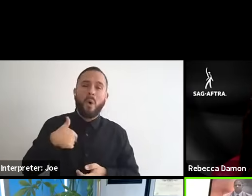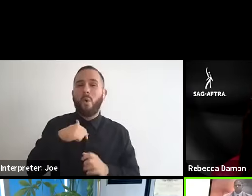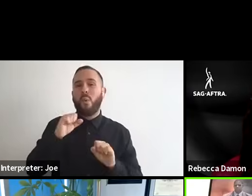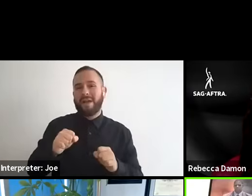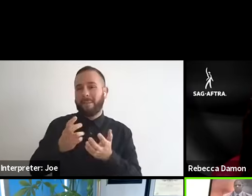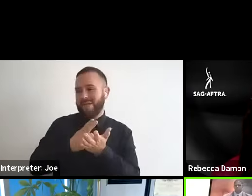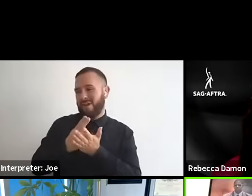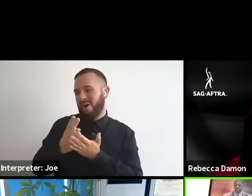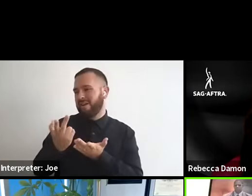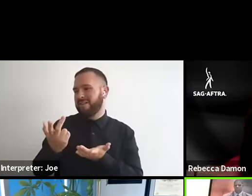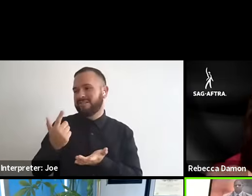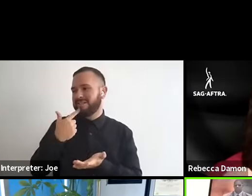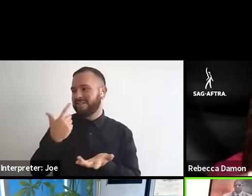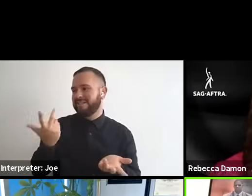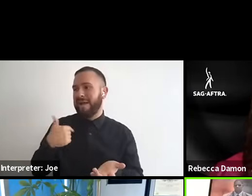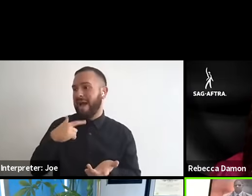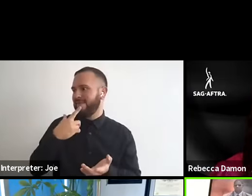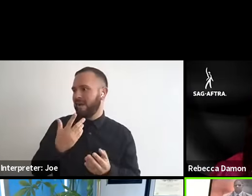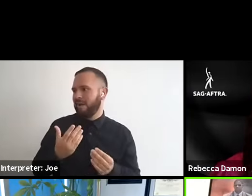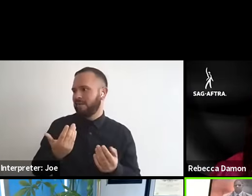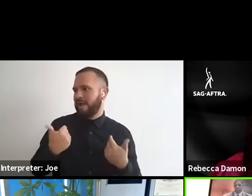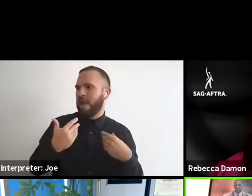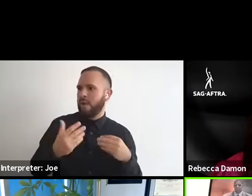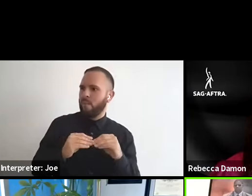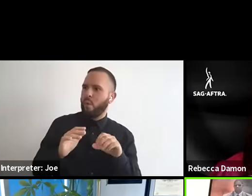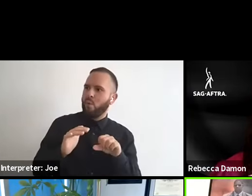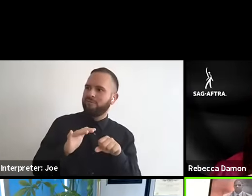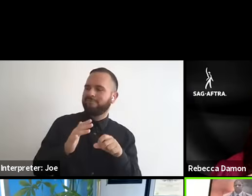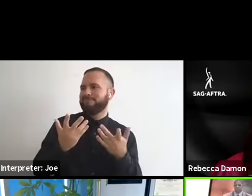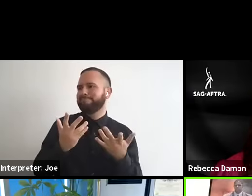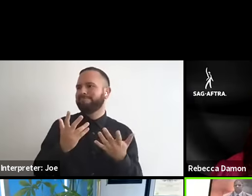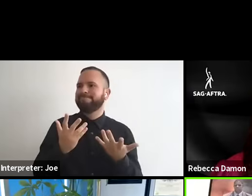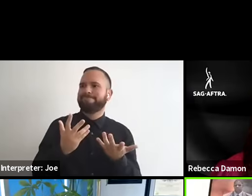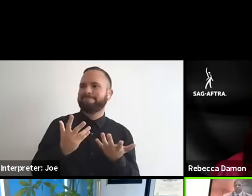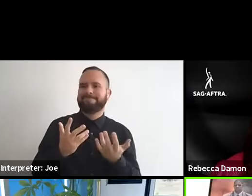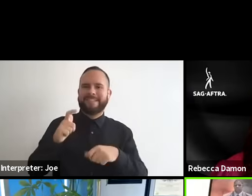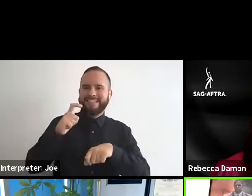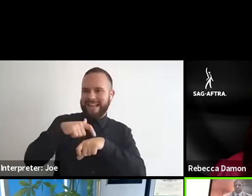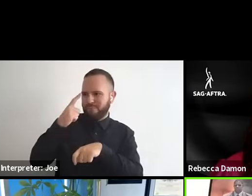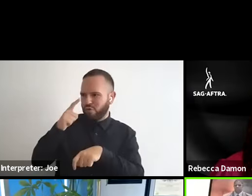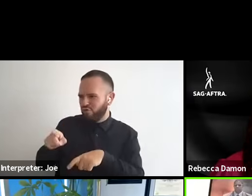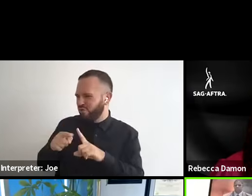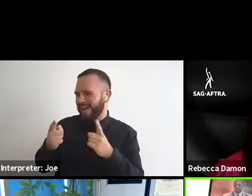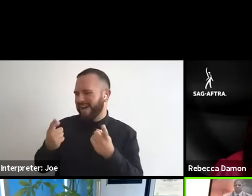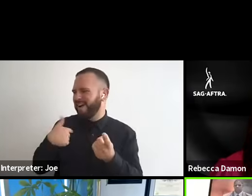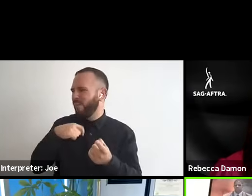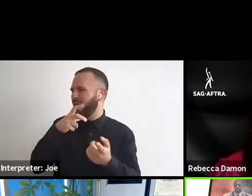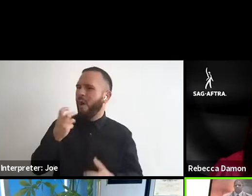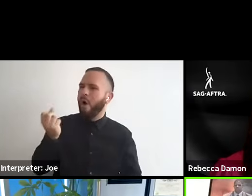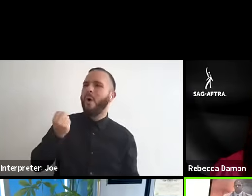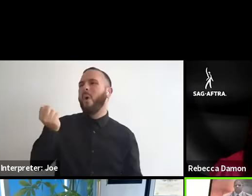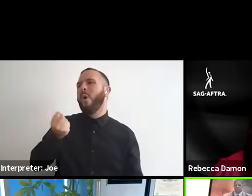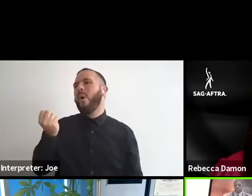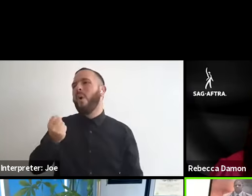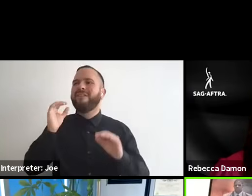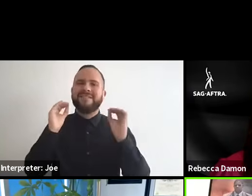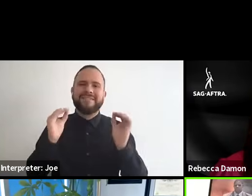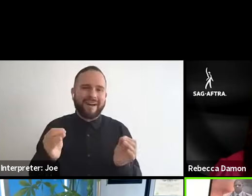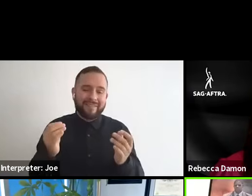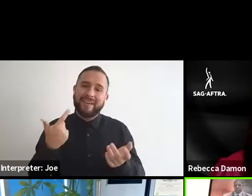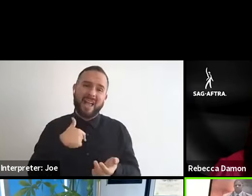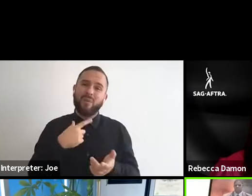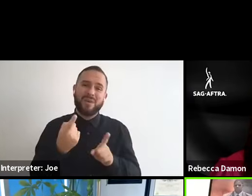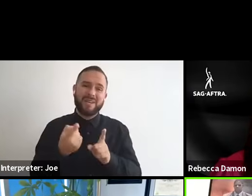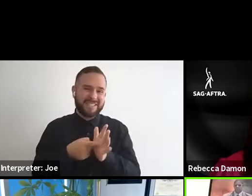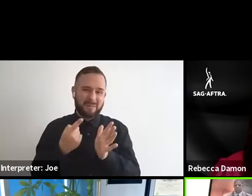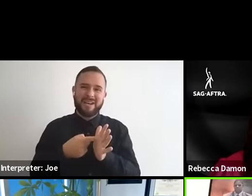had more room for you and I don't want to hold you up. There's clients we've let go appropriately because we didn't want to feel like we were shelving them,